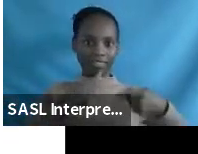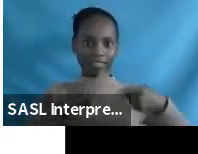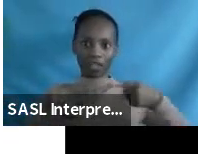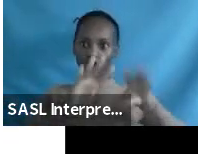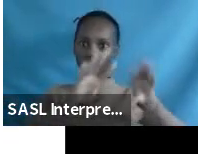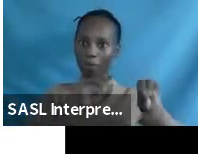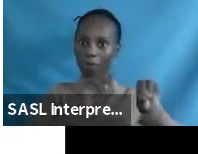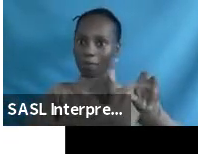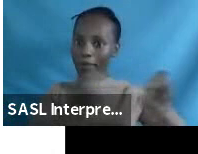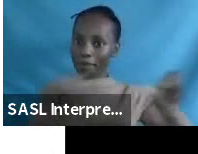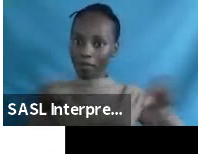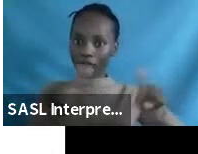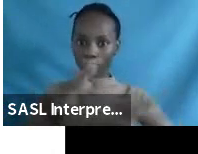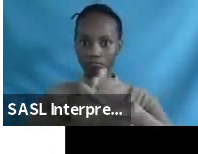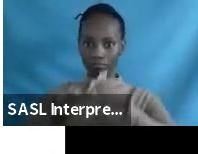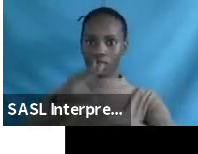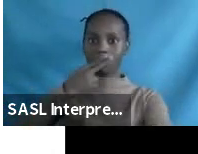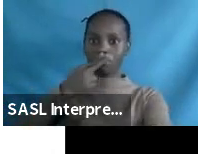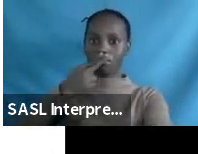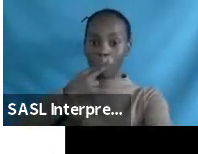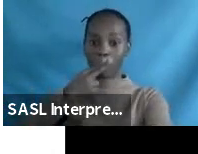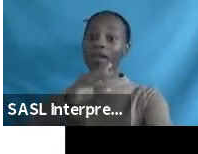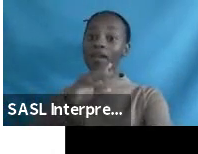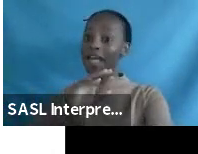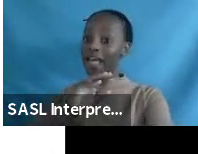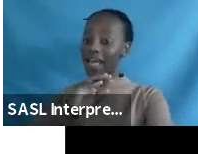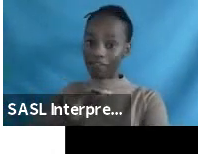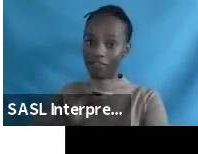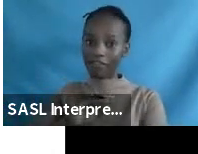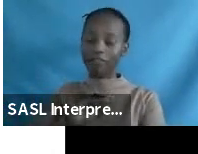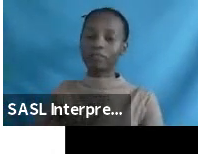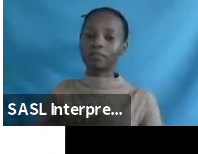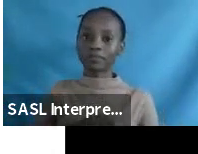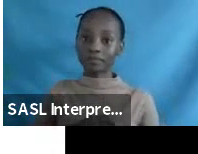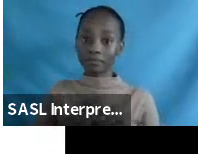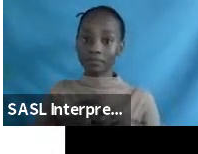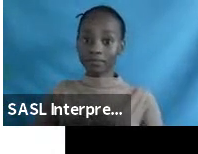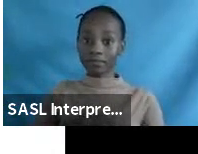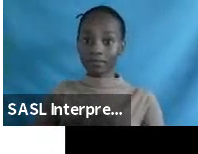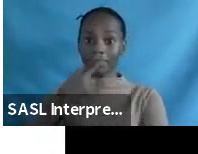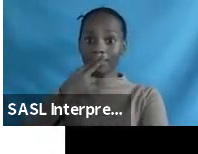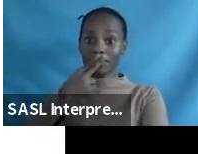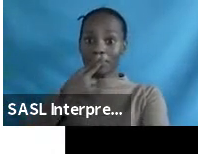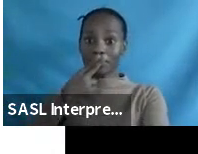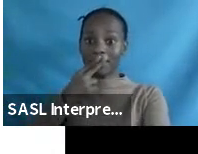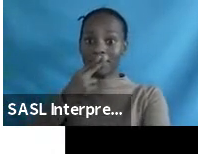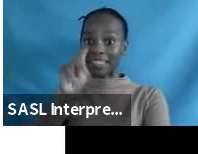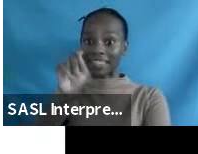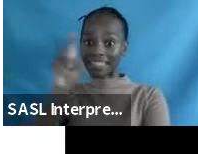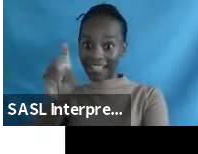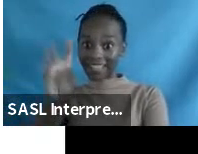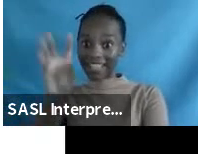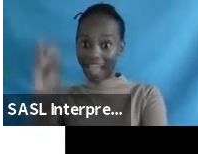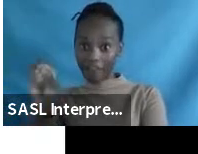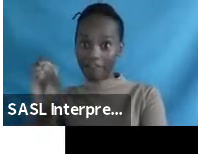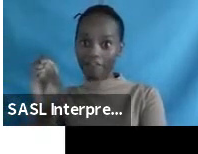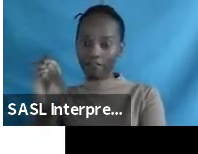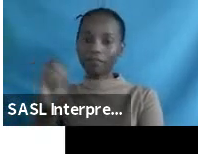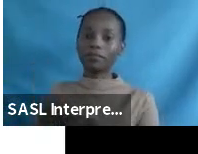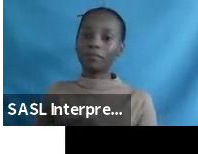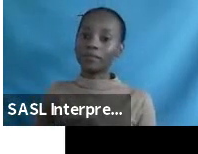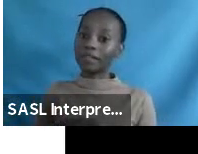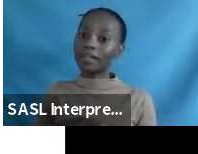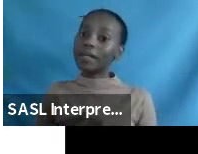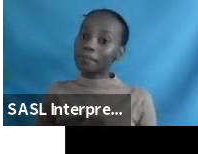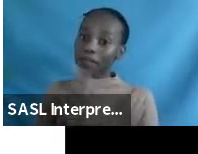why you've got the sin taxes in cigarette. But through the production or illegal production of cigarettes